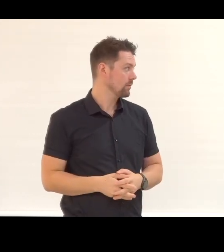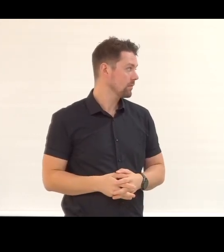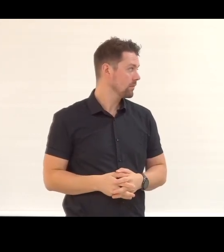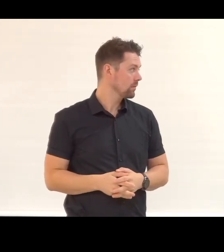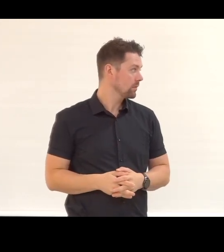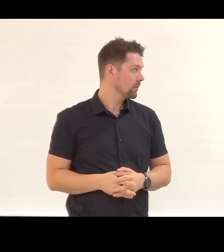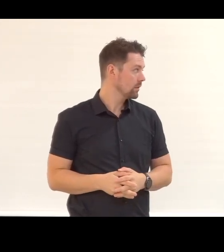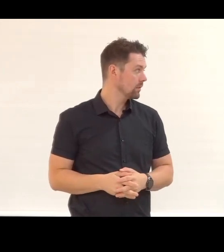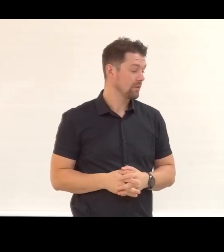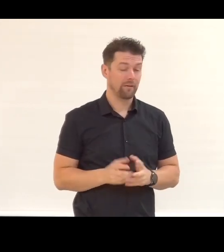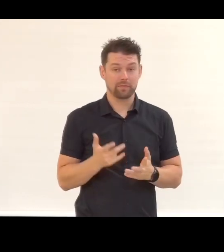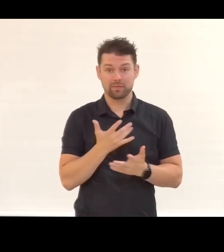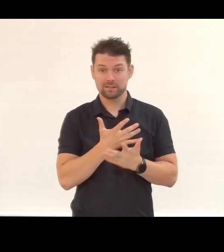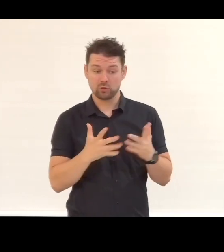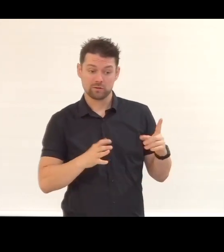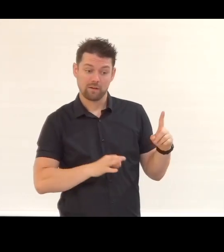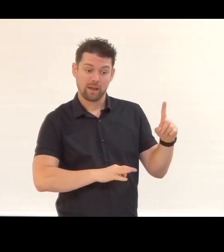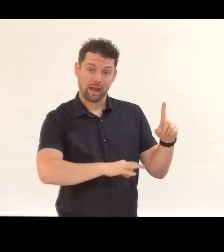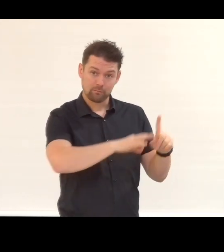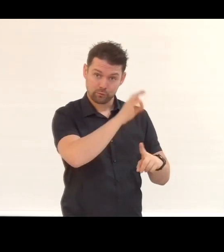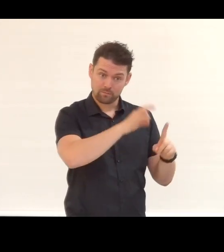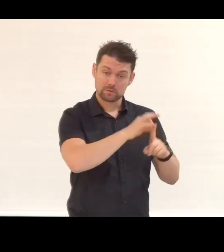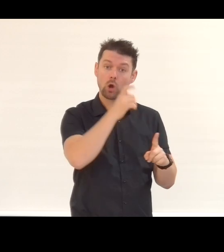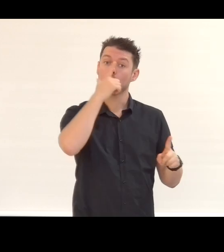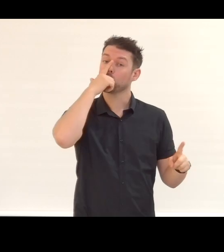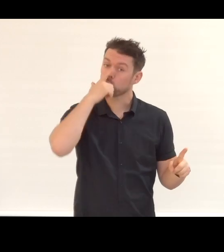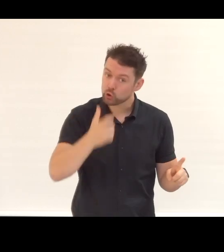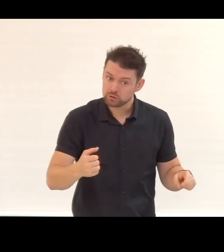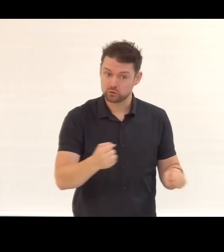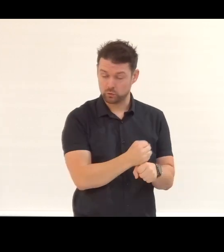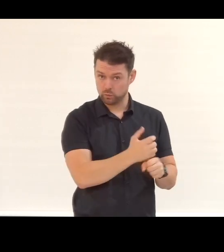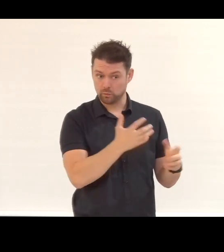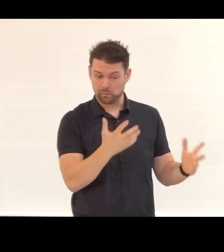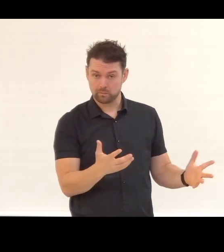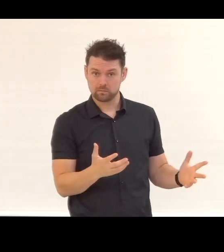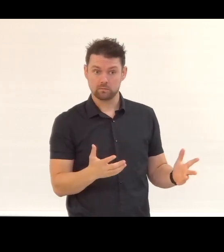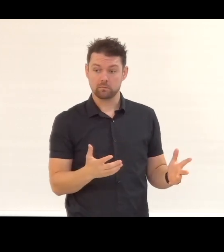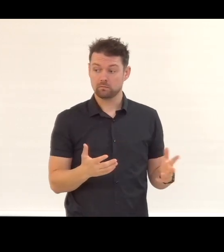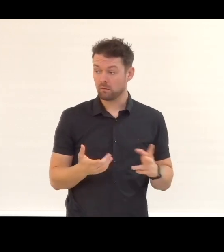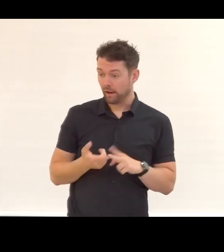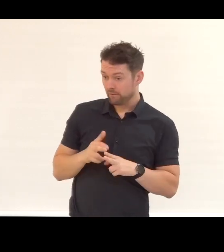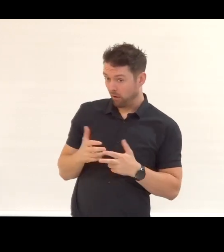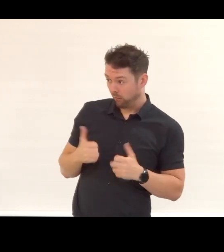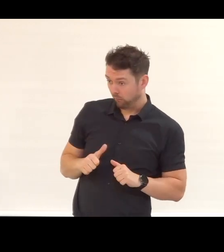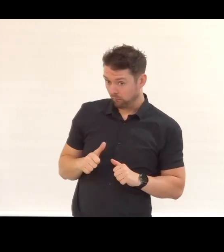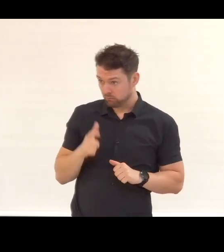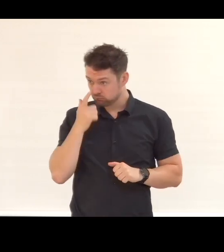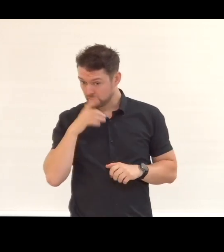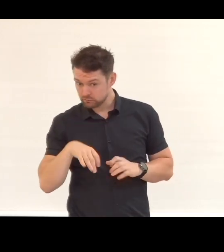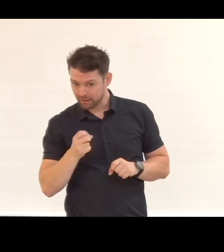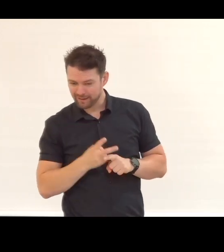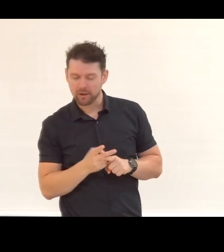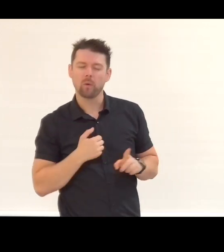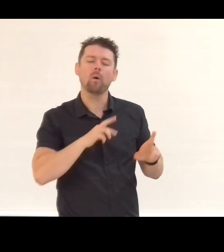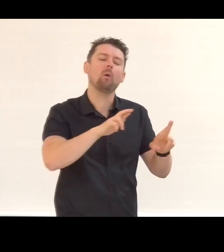there is a lot of improvement, room for improvement at high seas. So in case it would be restarted, I really hope that they make